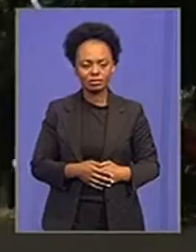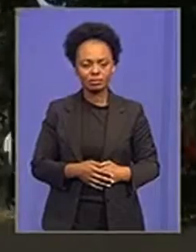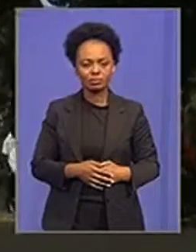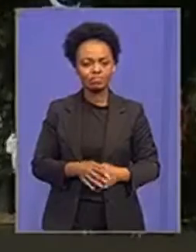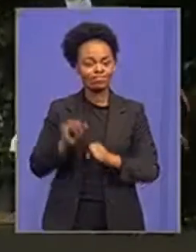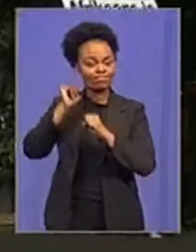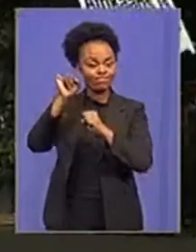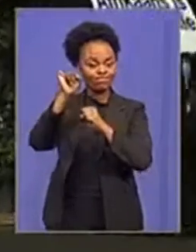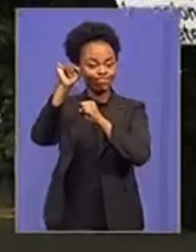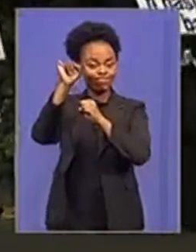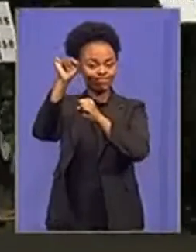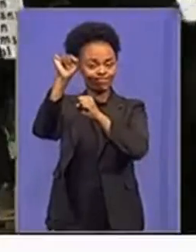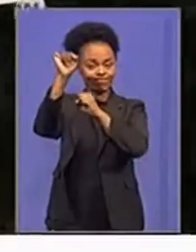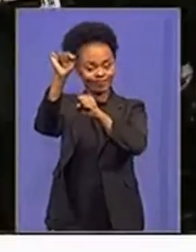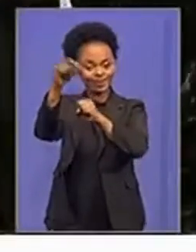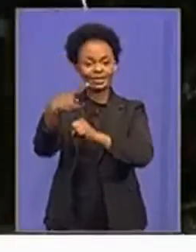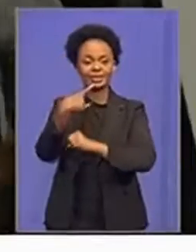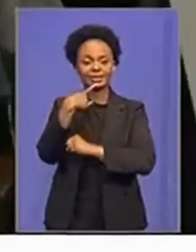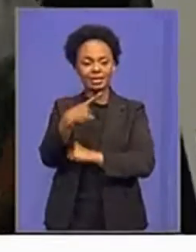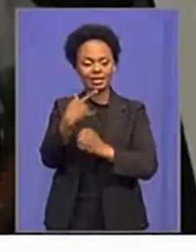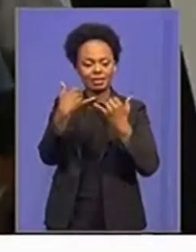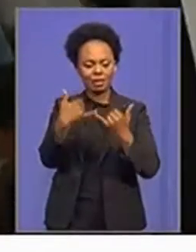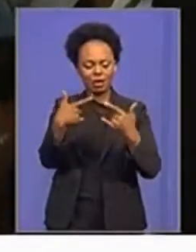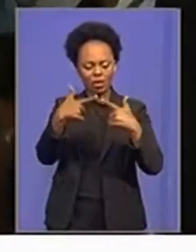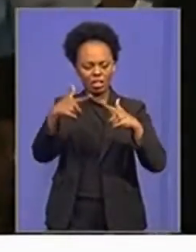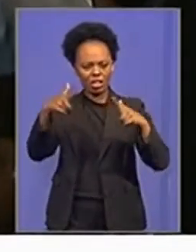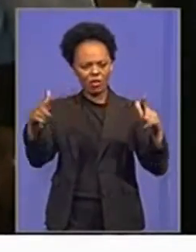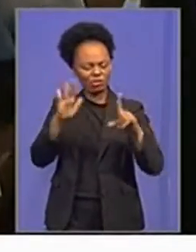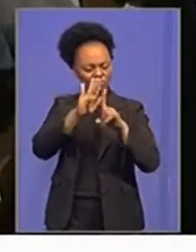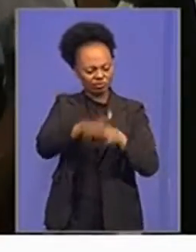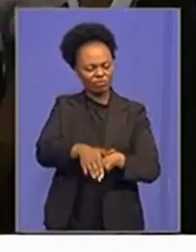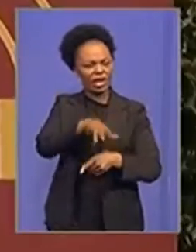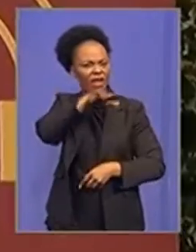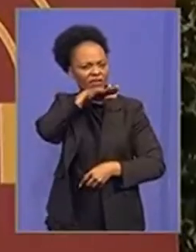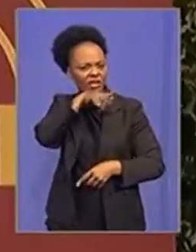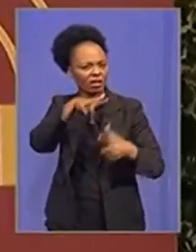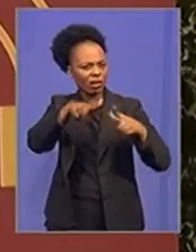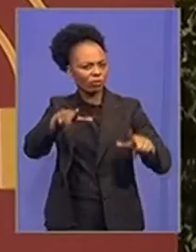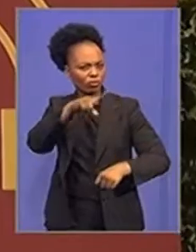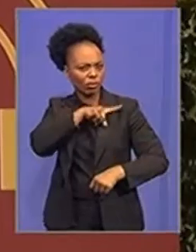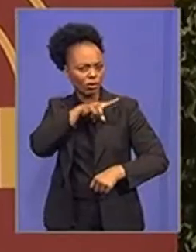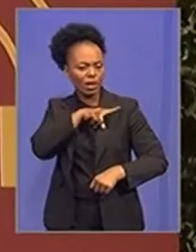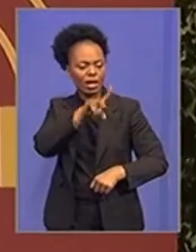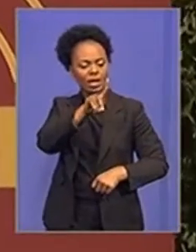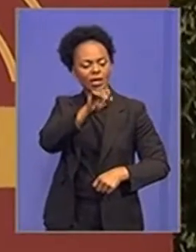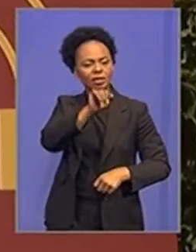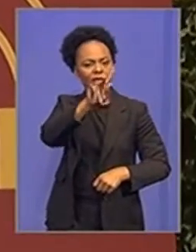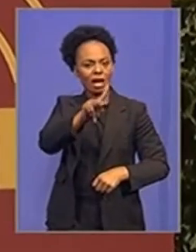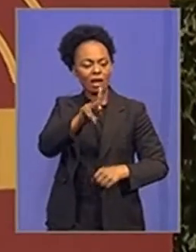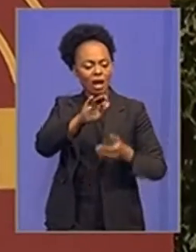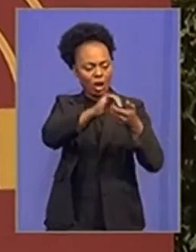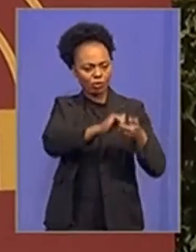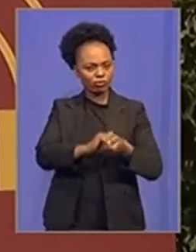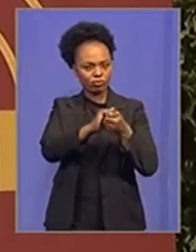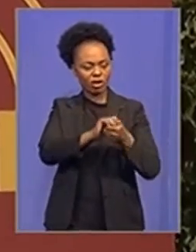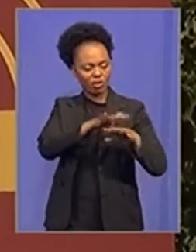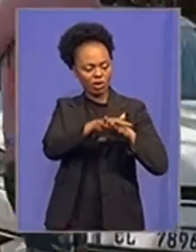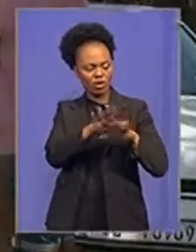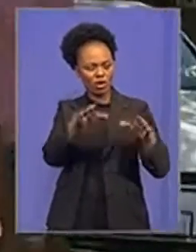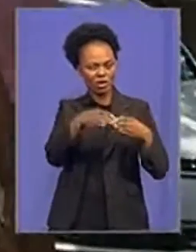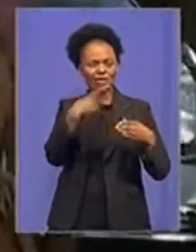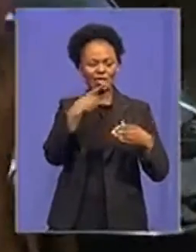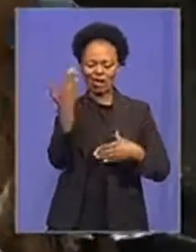boipelaetso kgahlano le se bolelwang e le go kgakgathwa ha puo ya Afrikaans. Dag Netwerk e re jwalo ka ha mmuso wa apartheid o